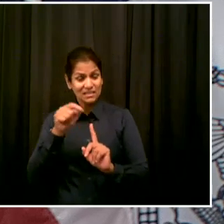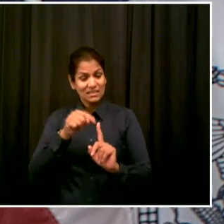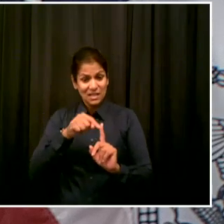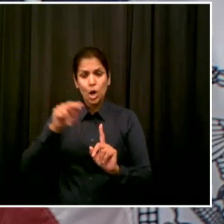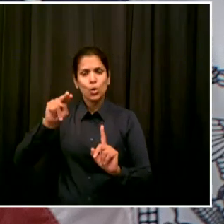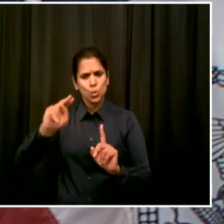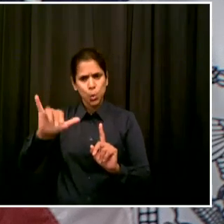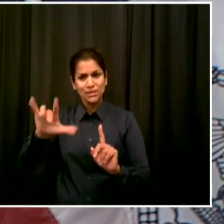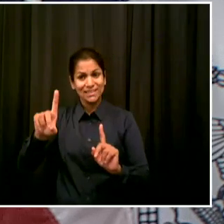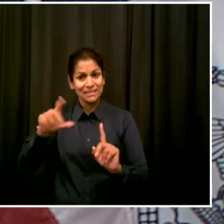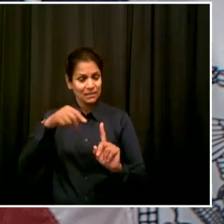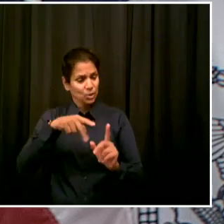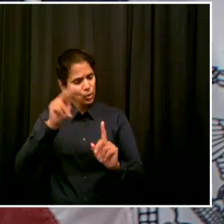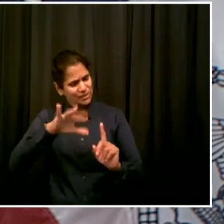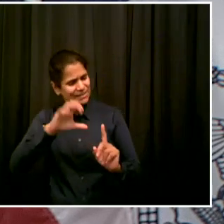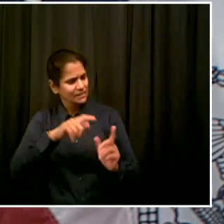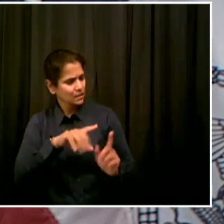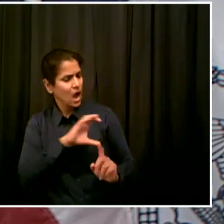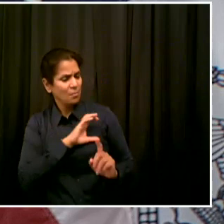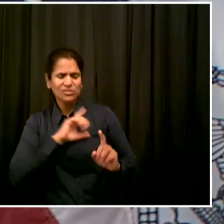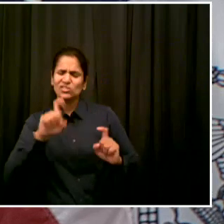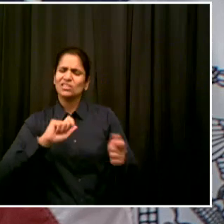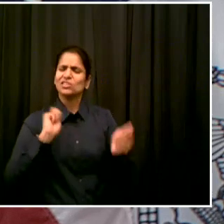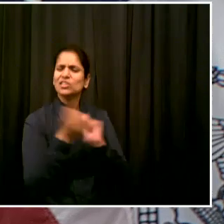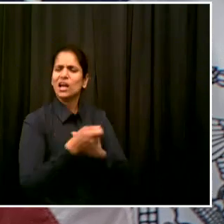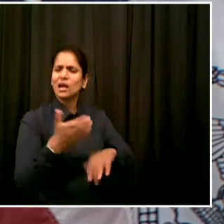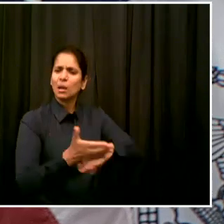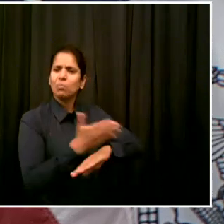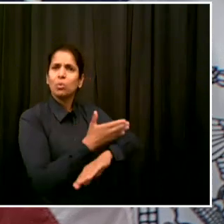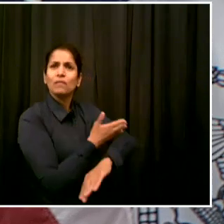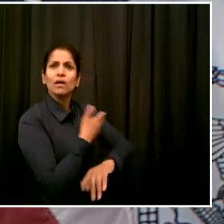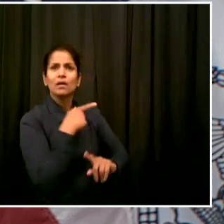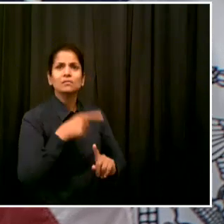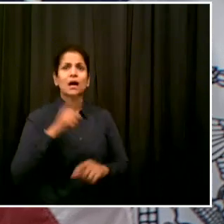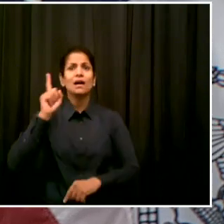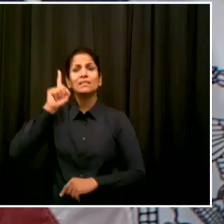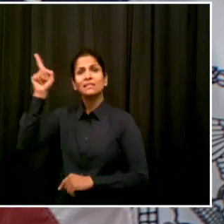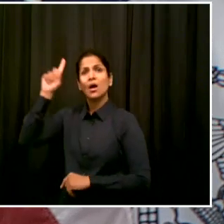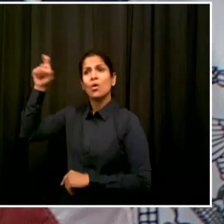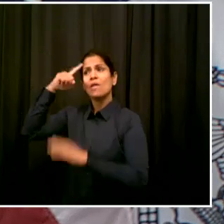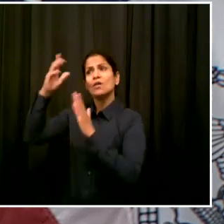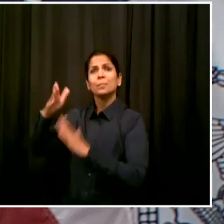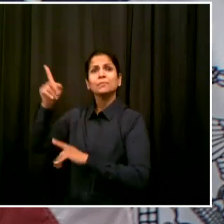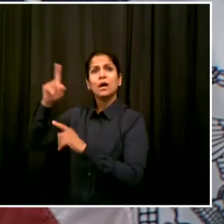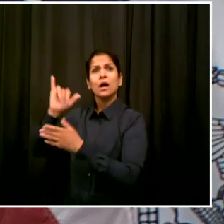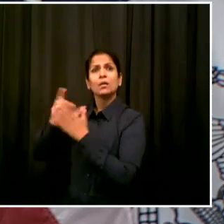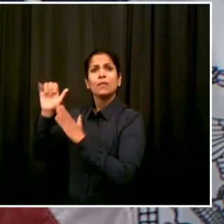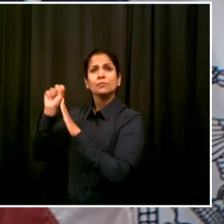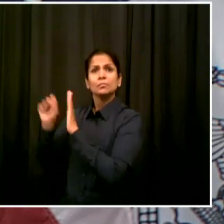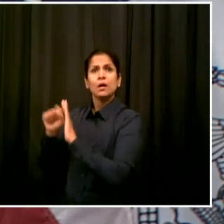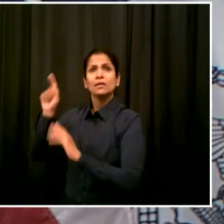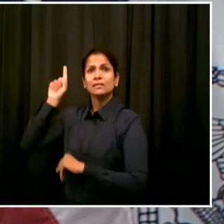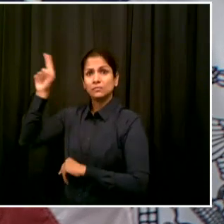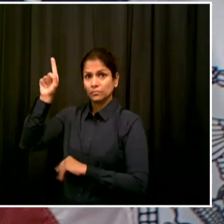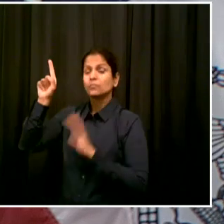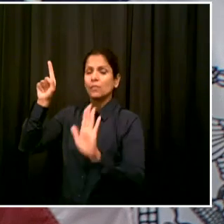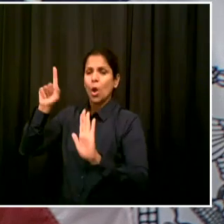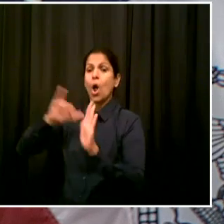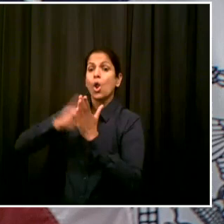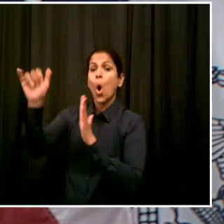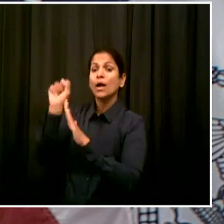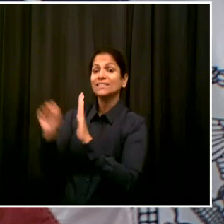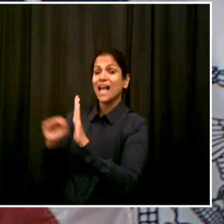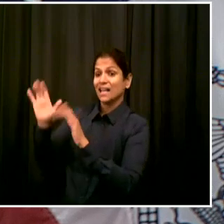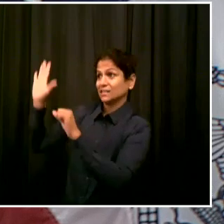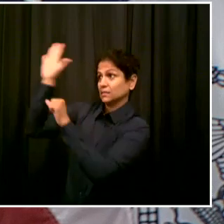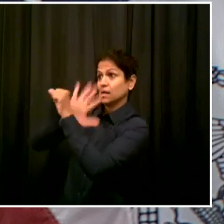up with new plans by next year. But he basically said that in order to restore community police relations, you have to start with a